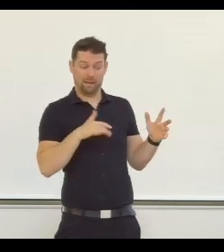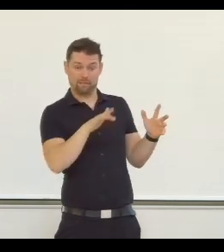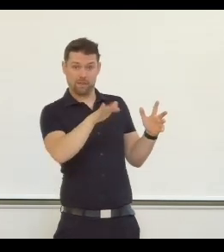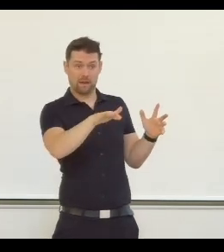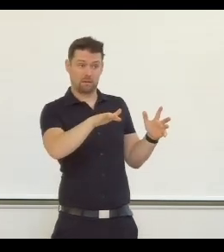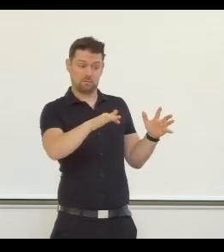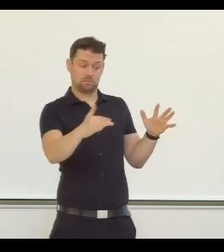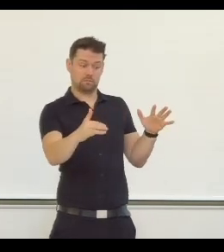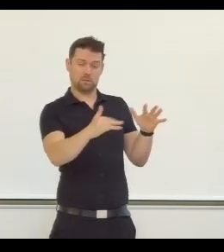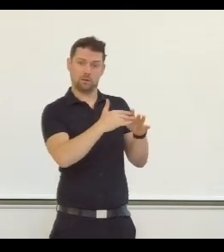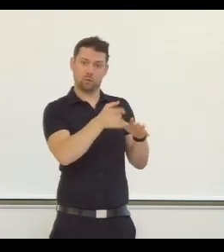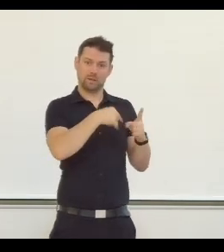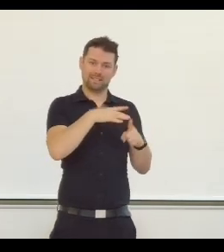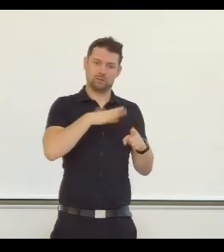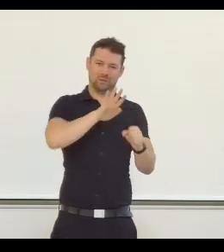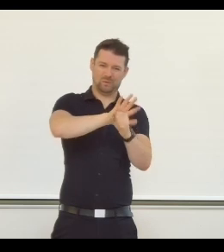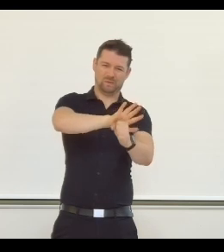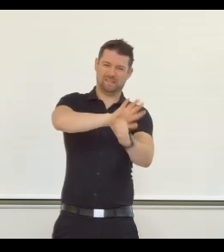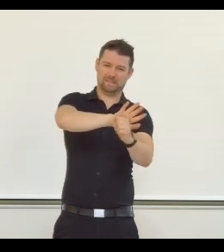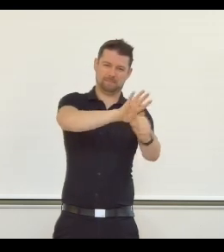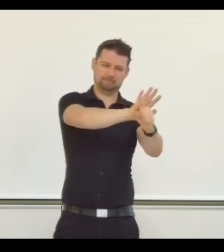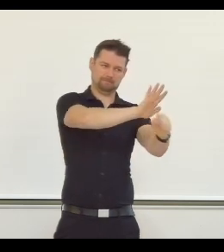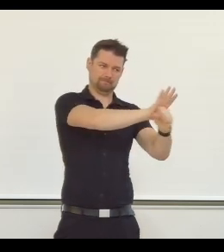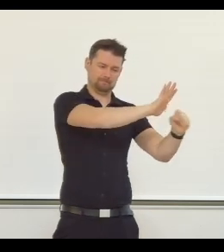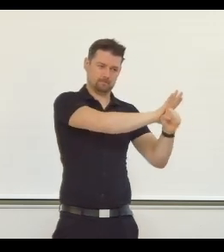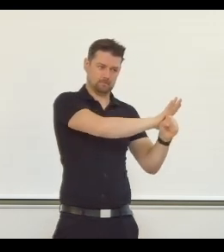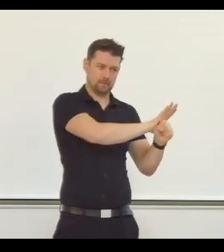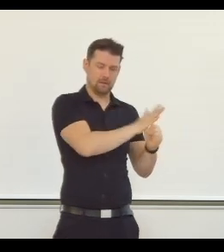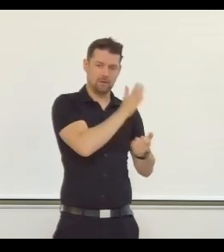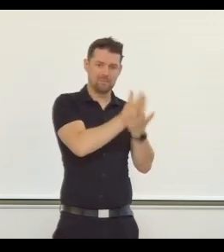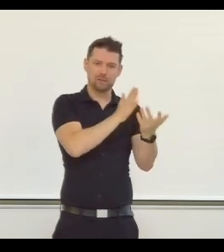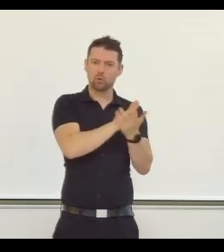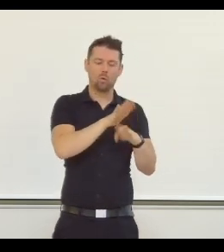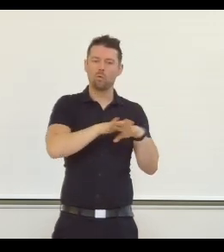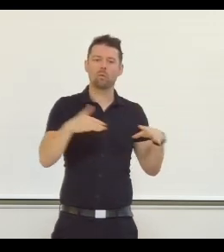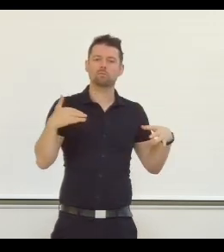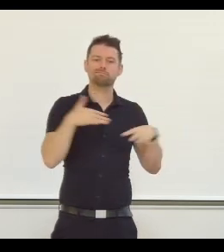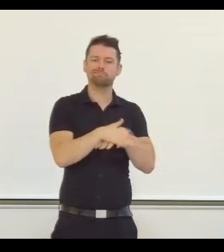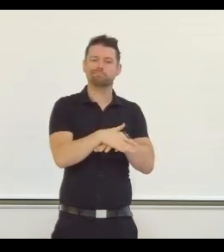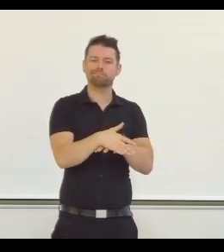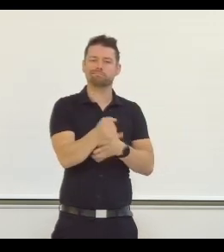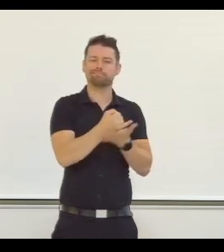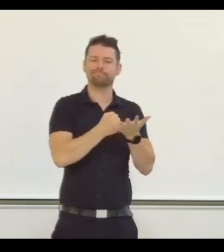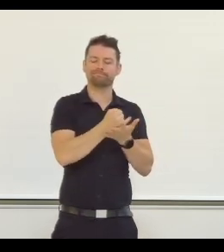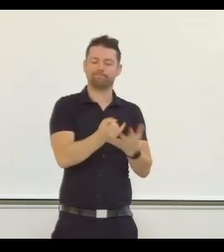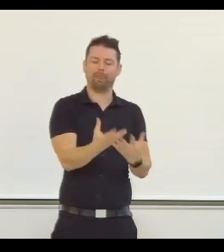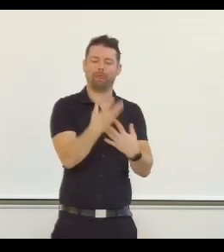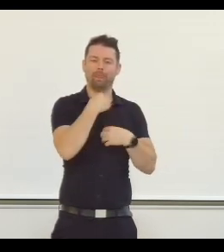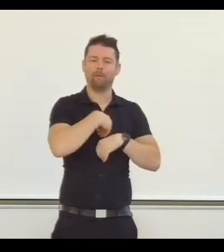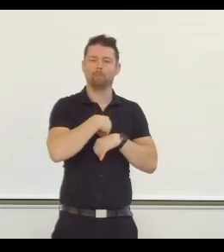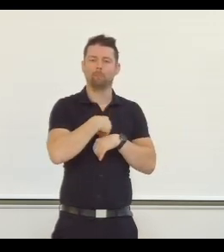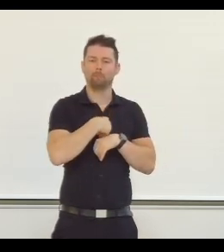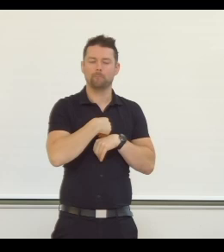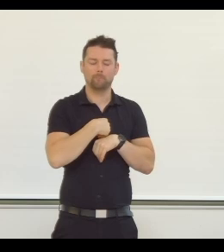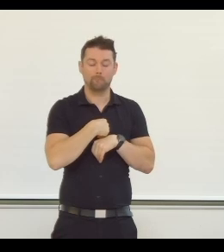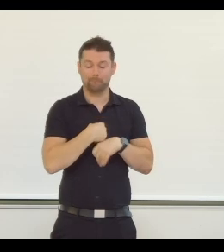it will be a challenge to keep them out and to really make sure that we don't carry contamination from Mars to Earth. And like I said,